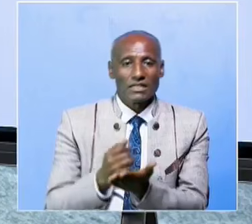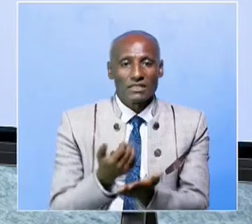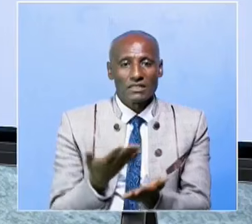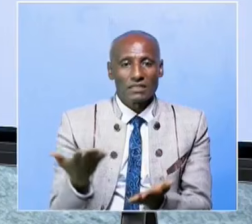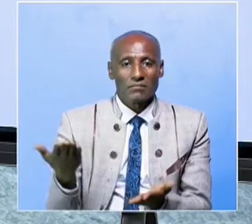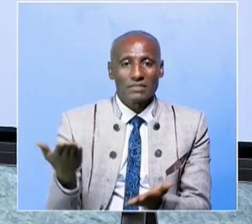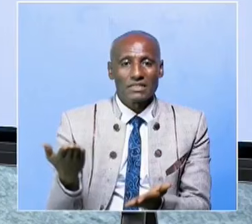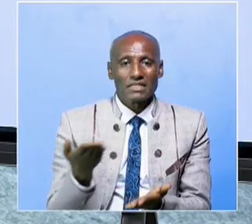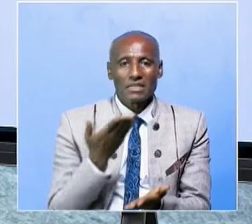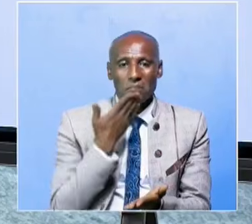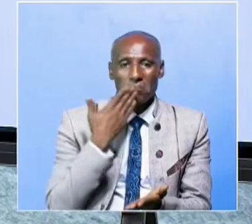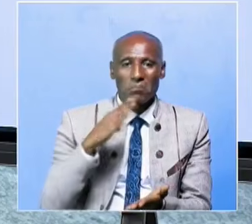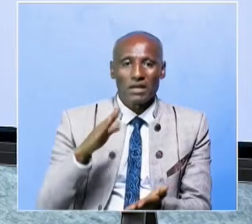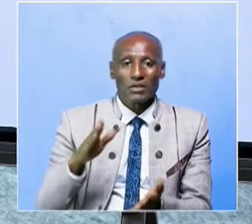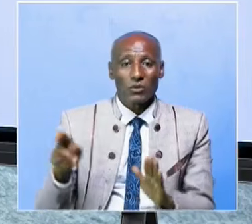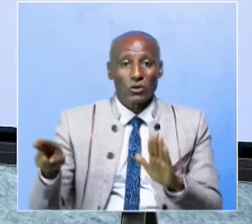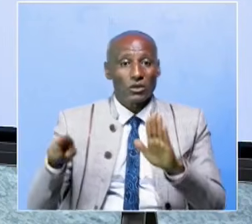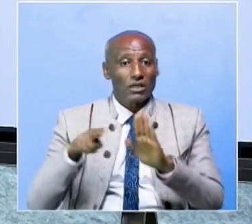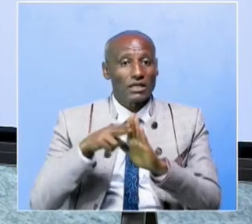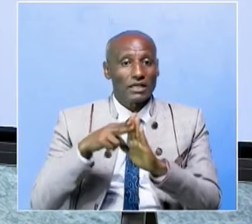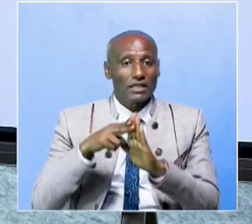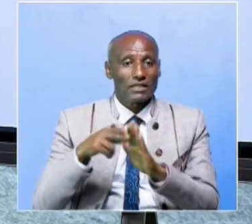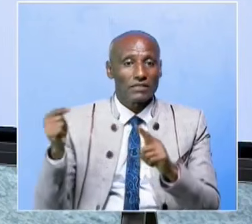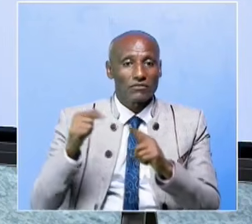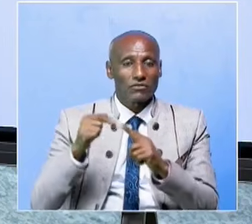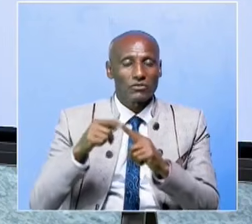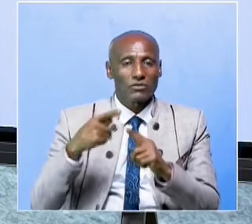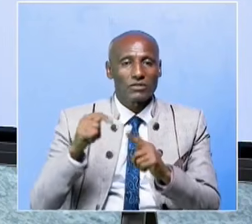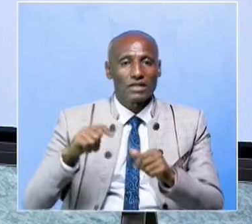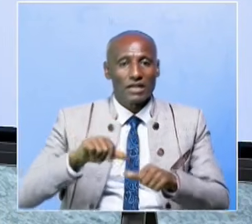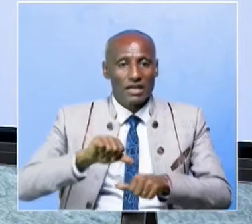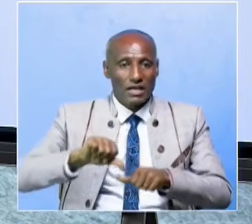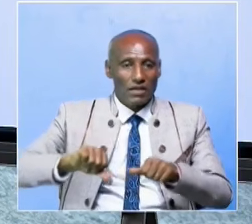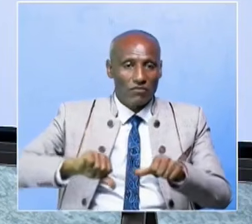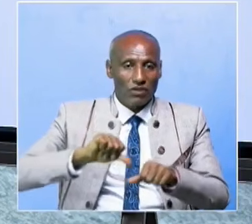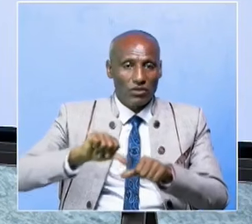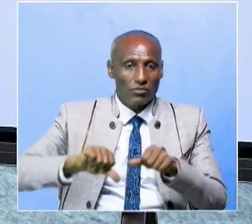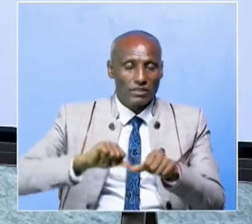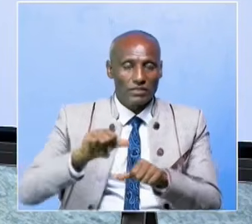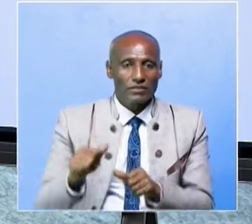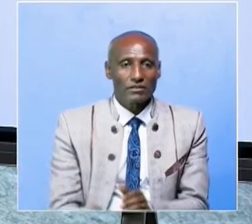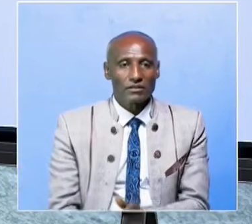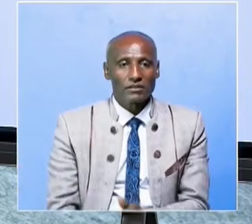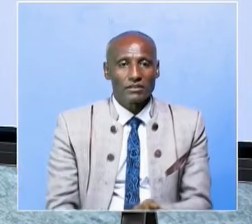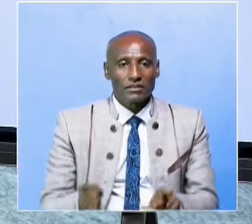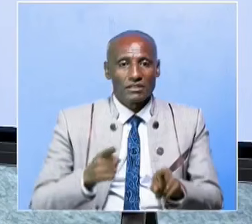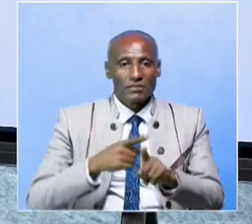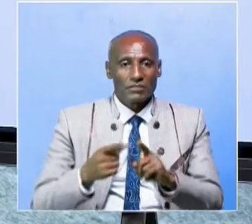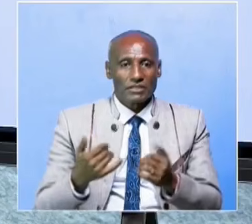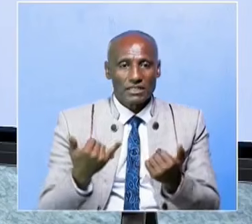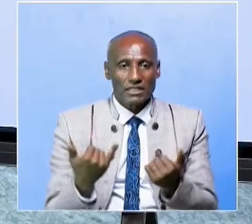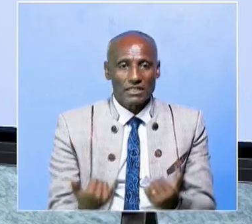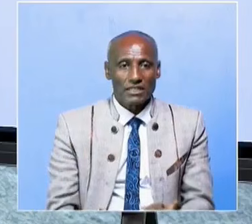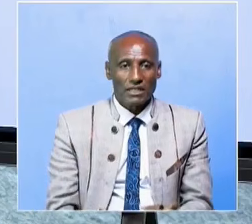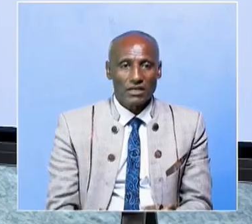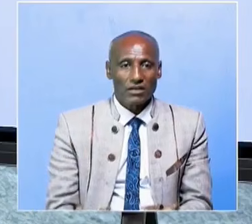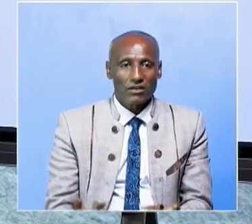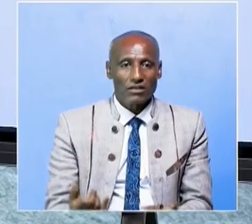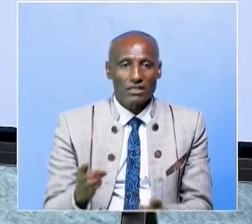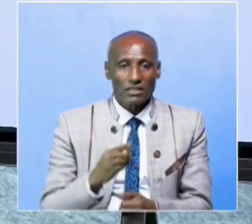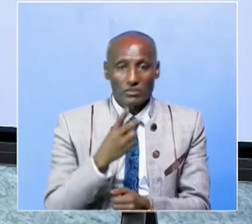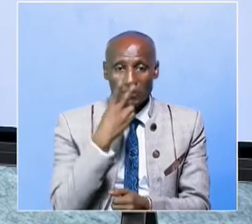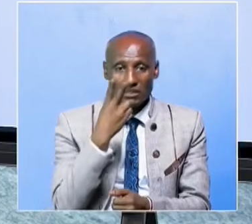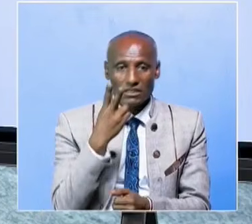something negative, from happening to the environment. And we also see this, especially nowadays, we see it with